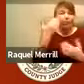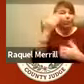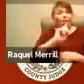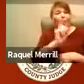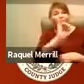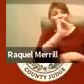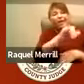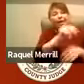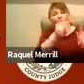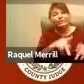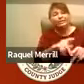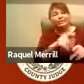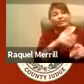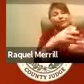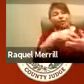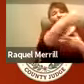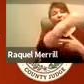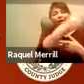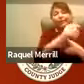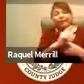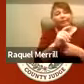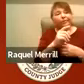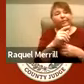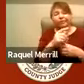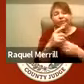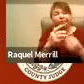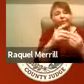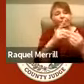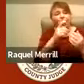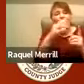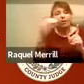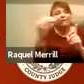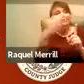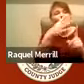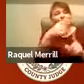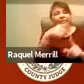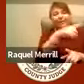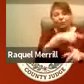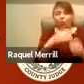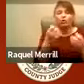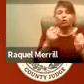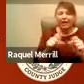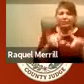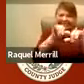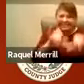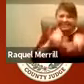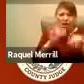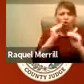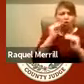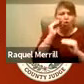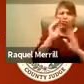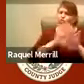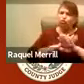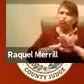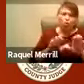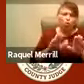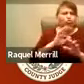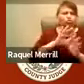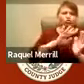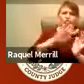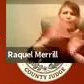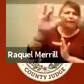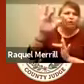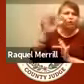been, who they've seen, or whatever. So we're trying to get you to stay home. Don't travel